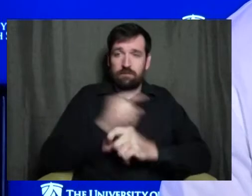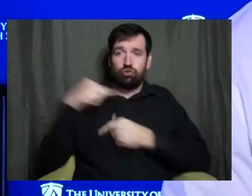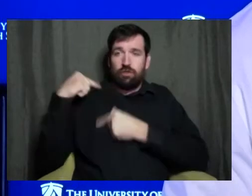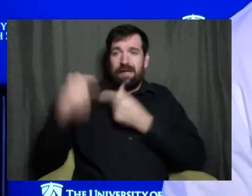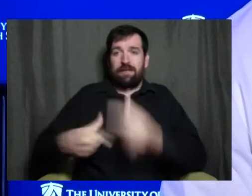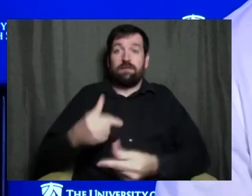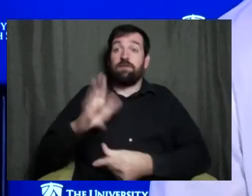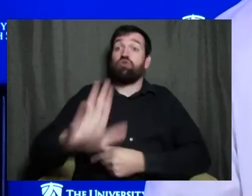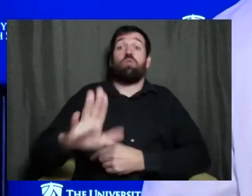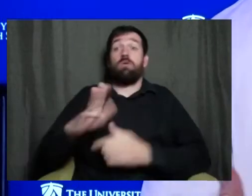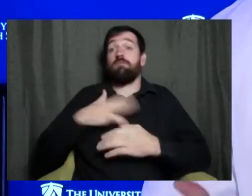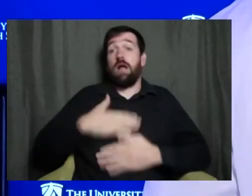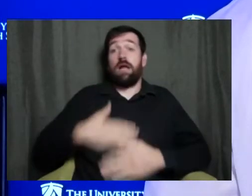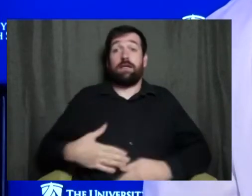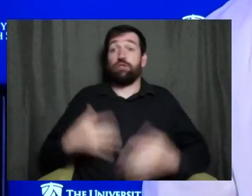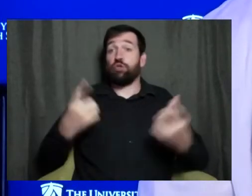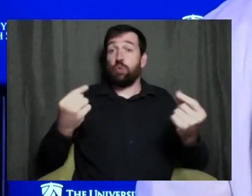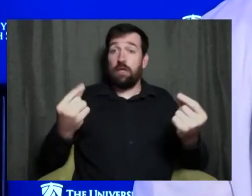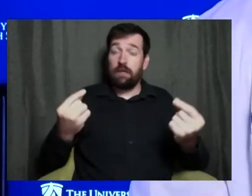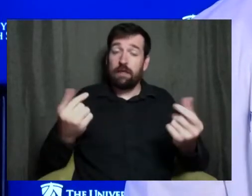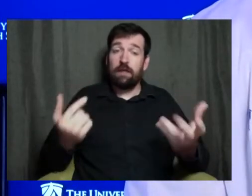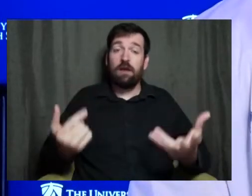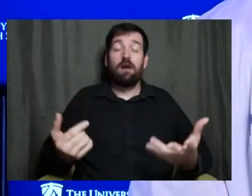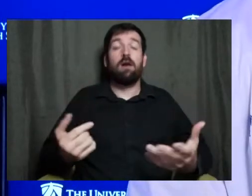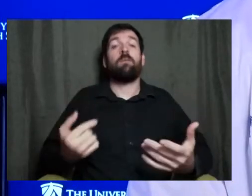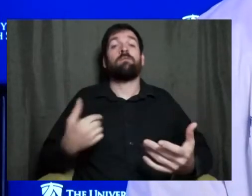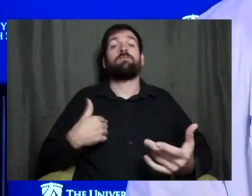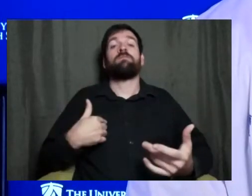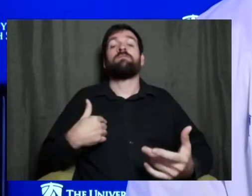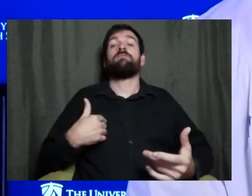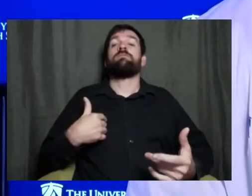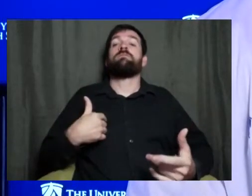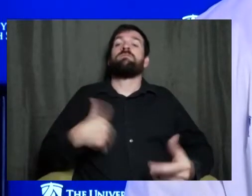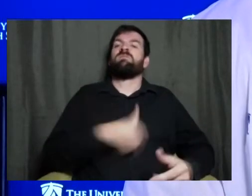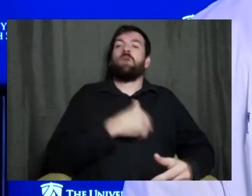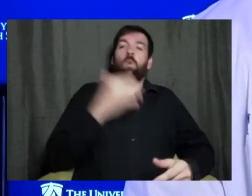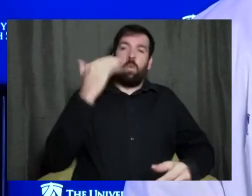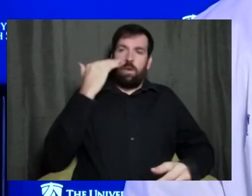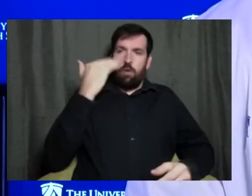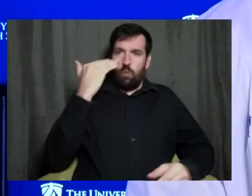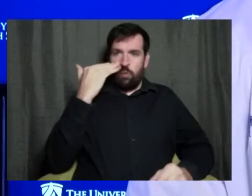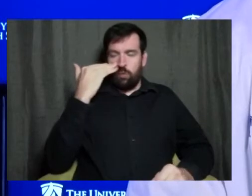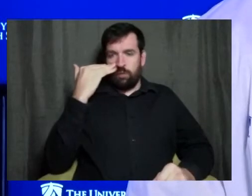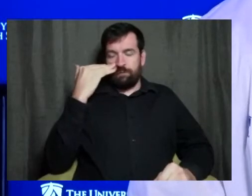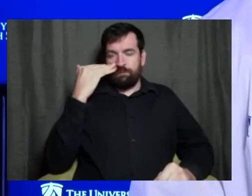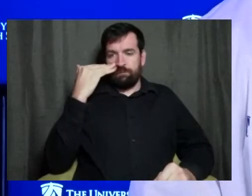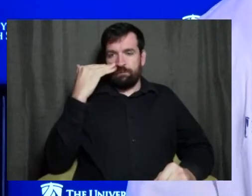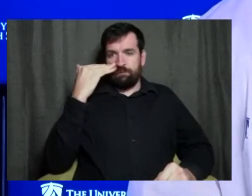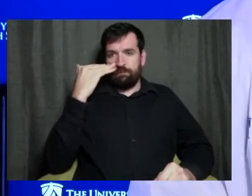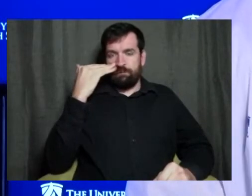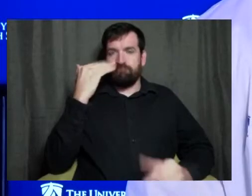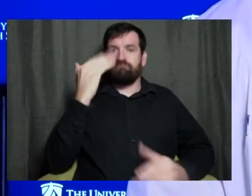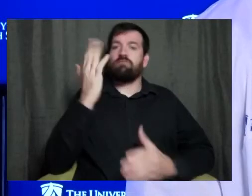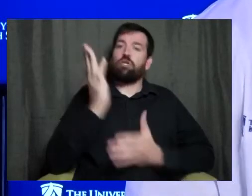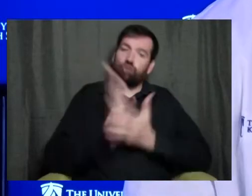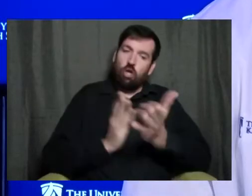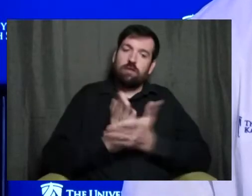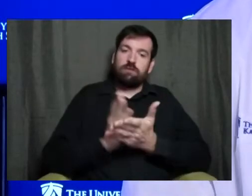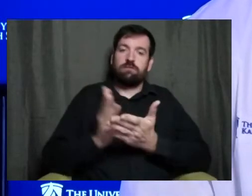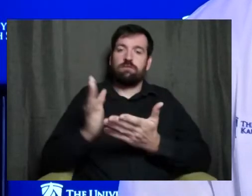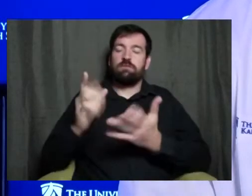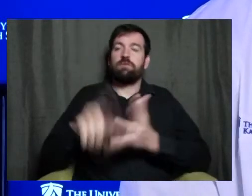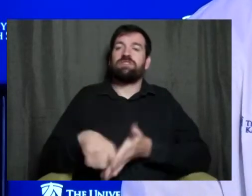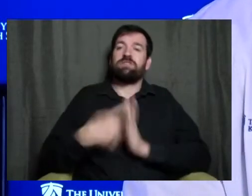doing? So we know that you are starting to have some of that immune response, release of